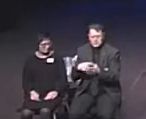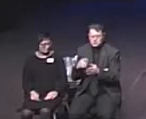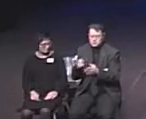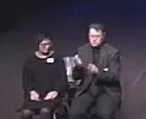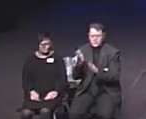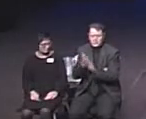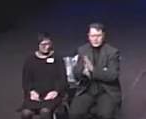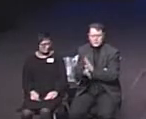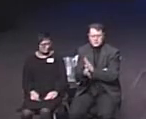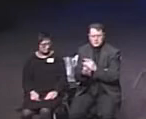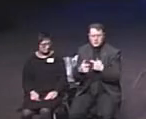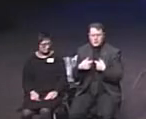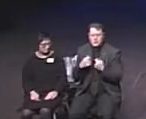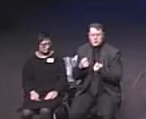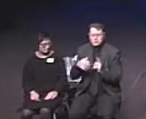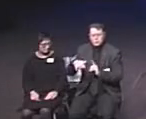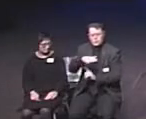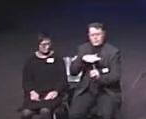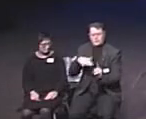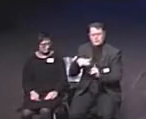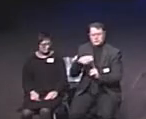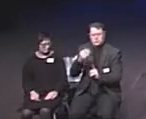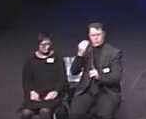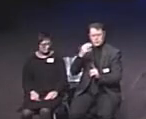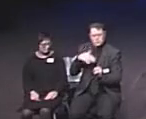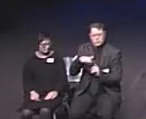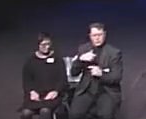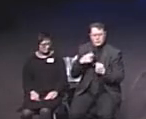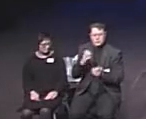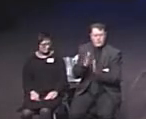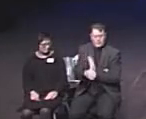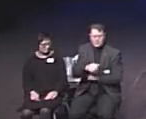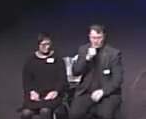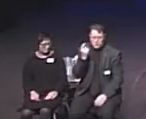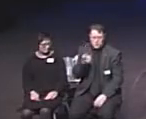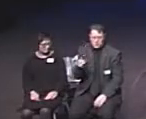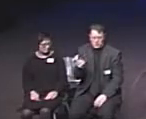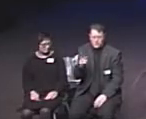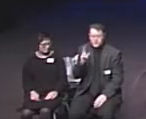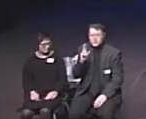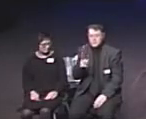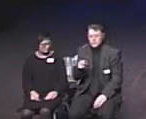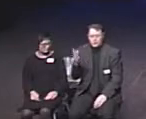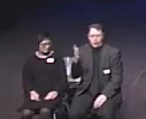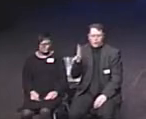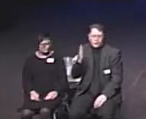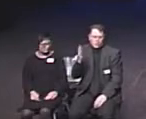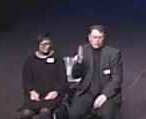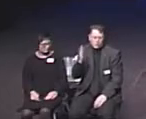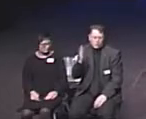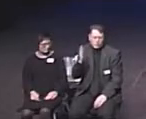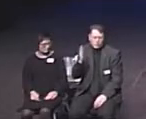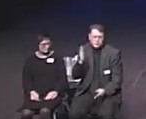to inspiring environment for learning. And the time for out